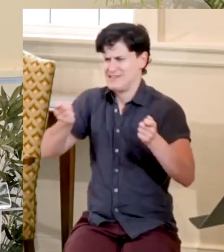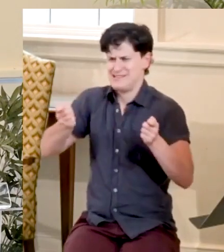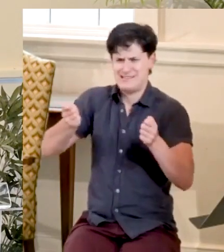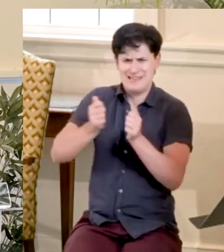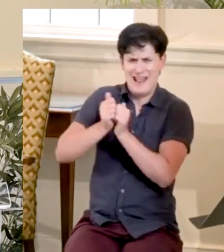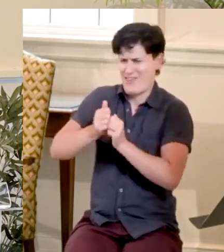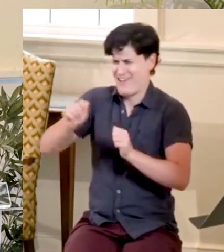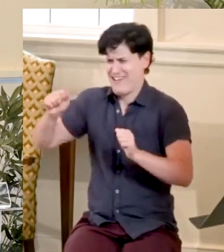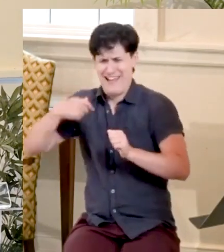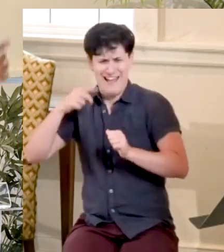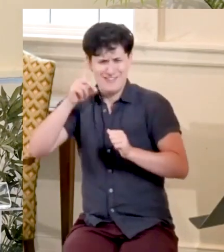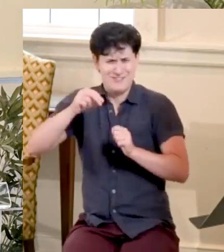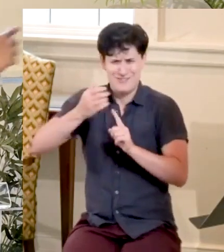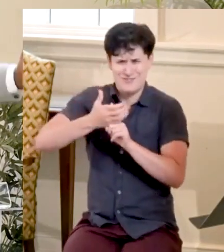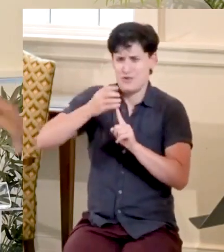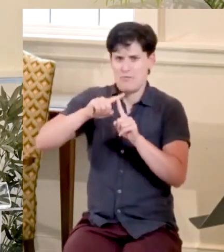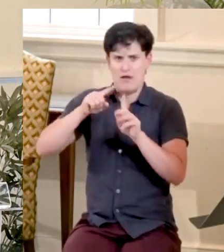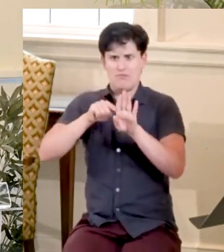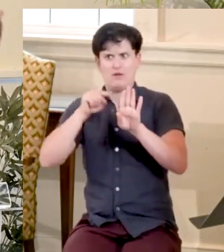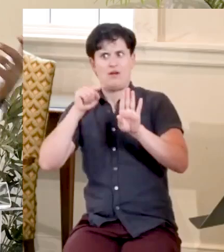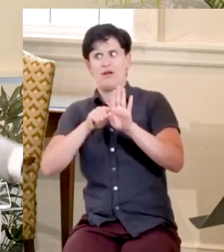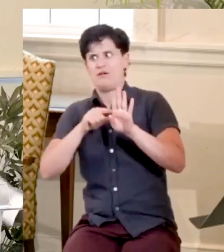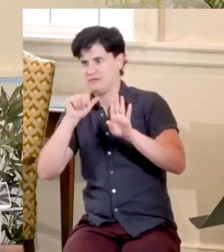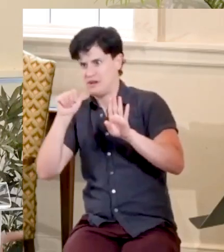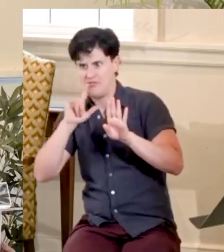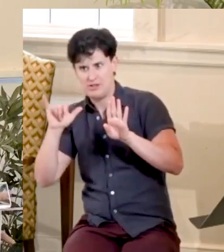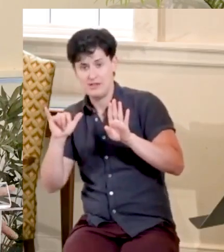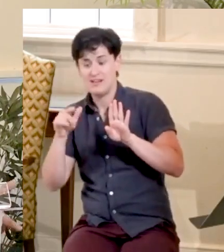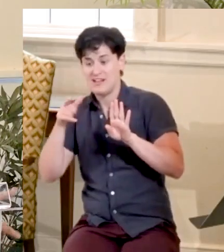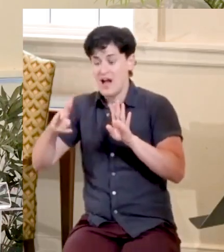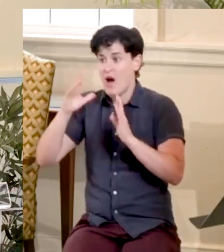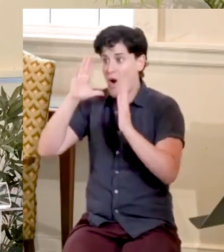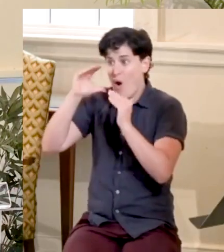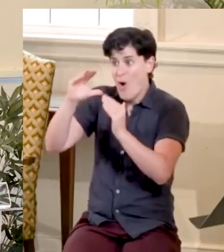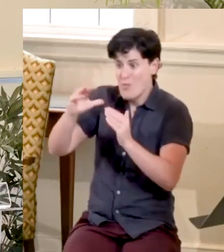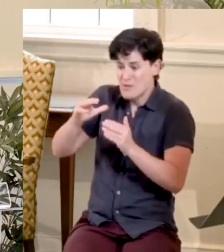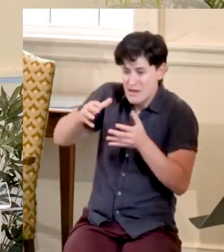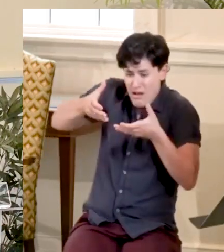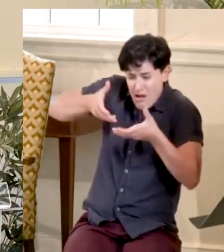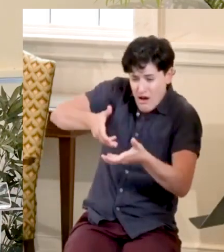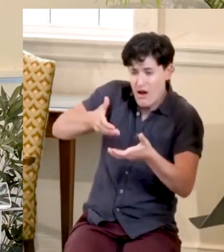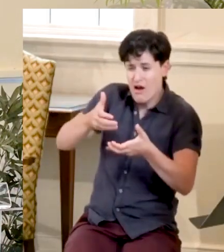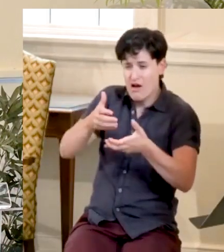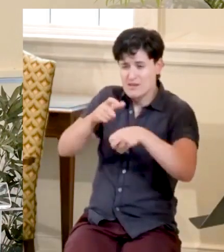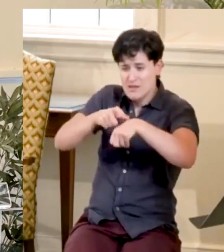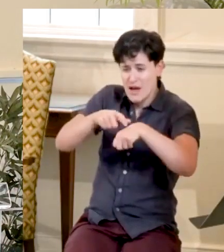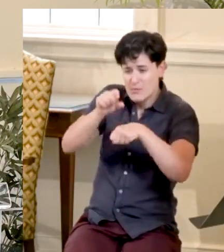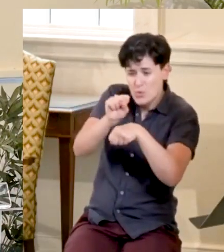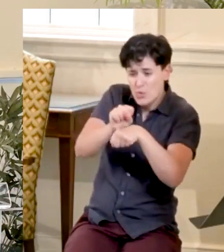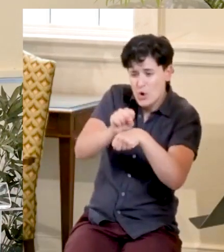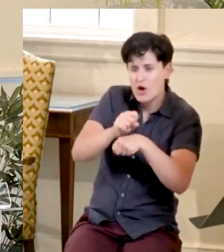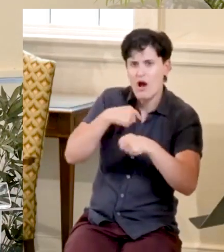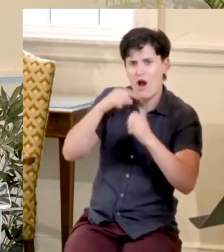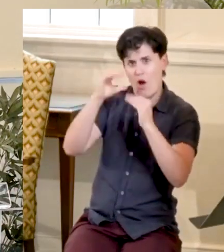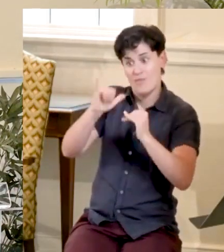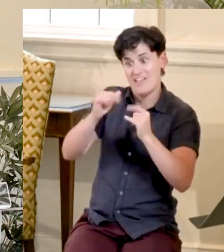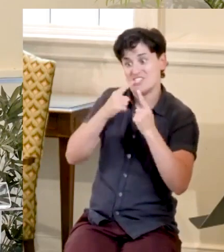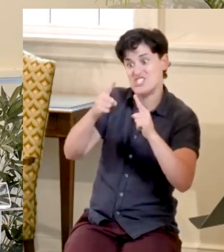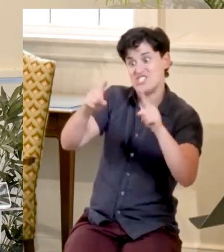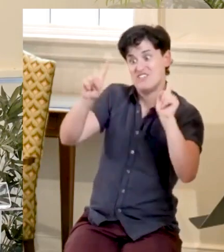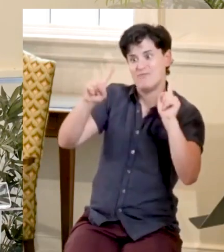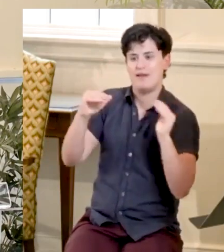does, pouring himself into his work, hoping that achievement would somehow equal security,